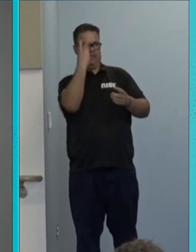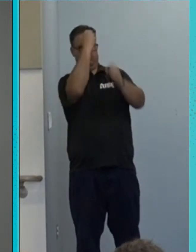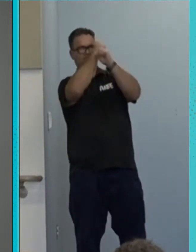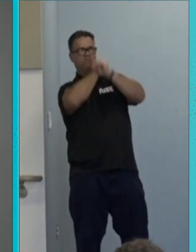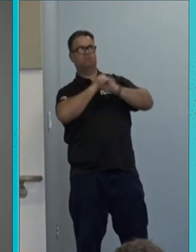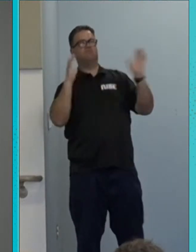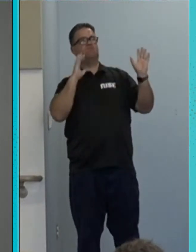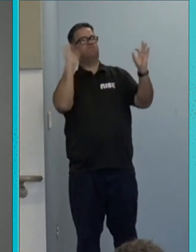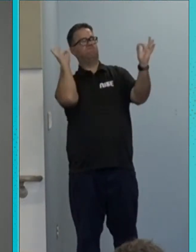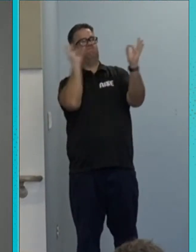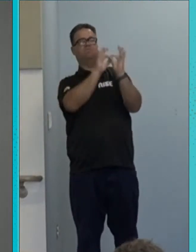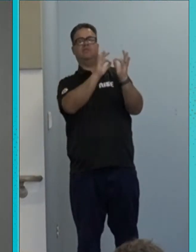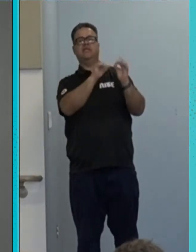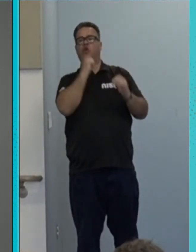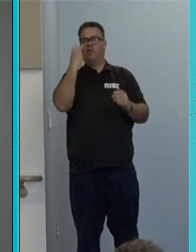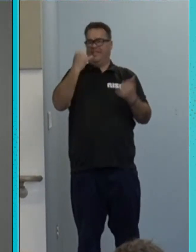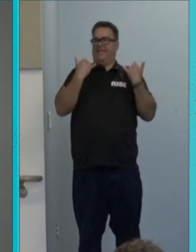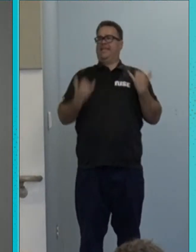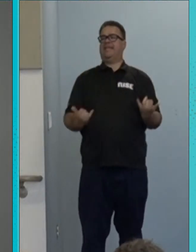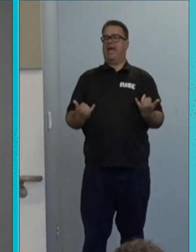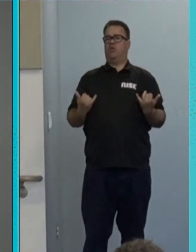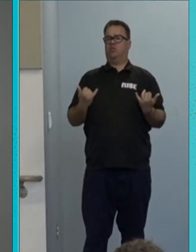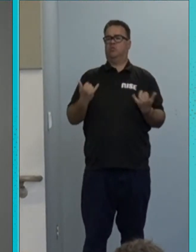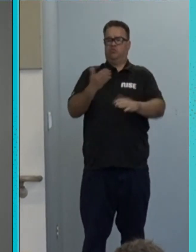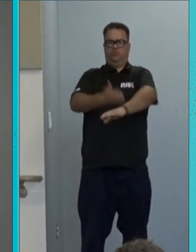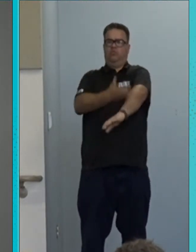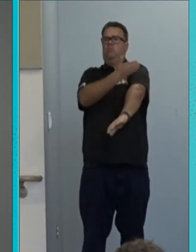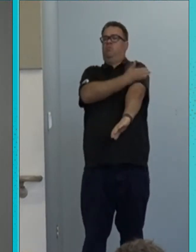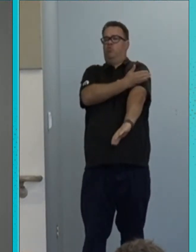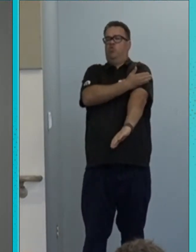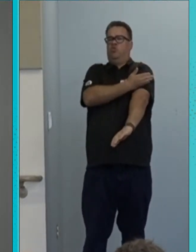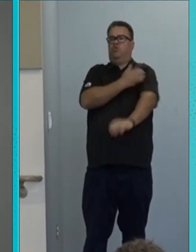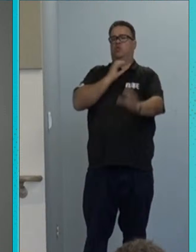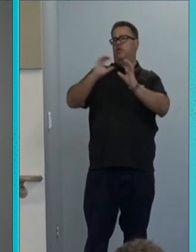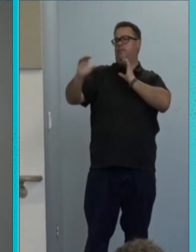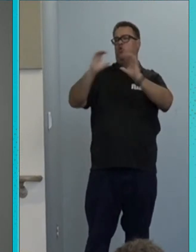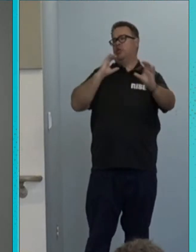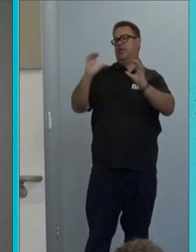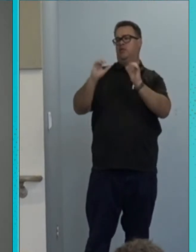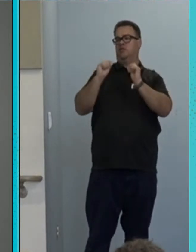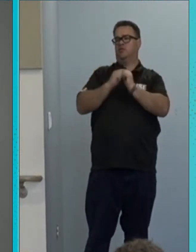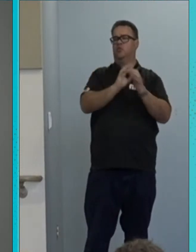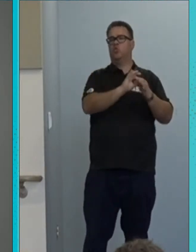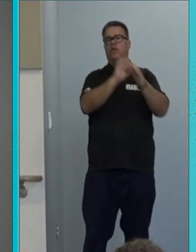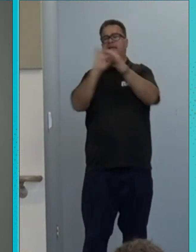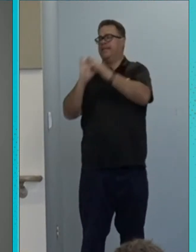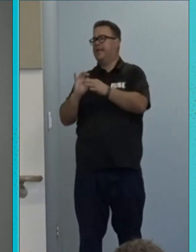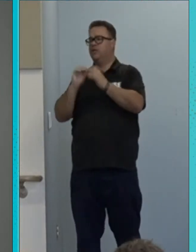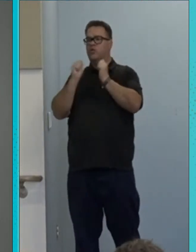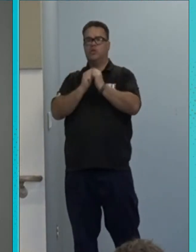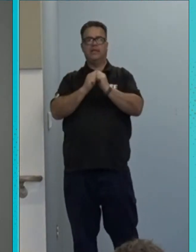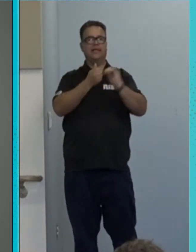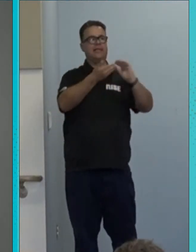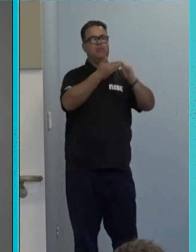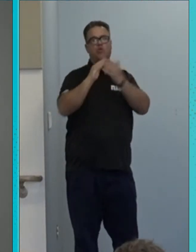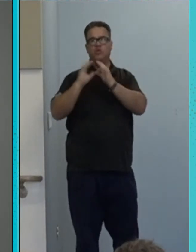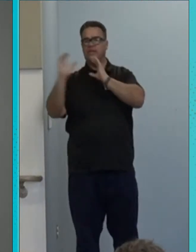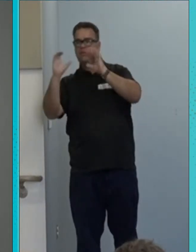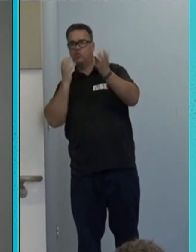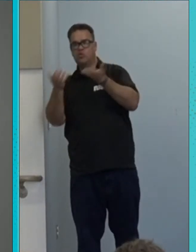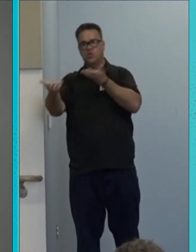see that you don't see now improve in terms of